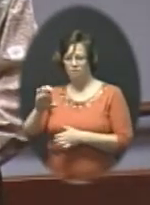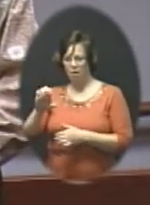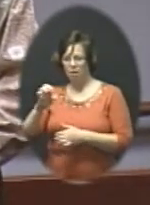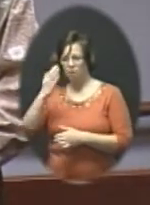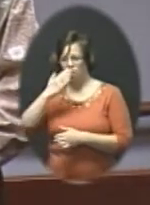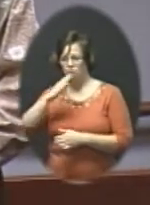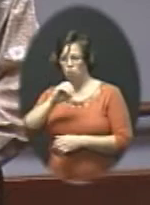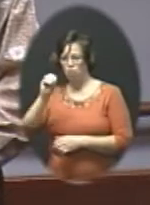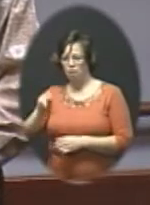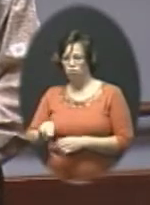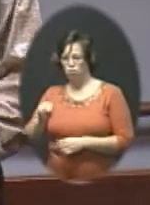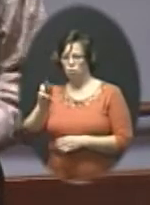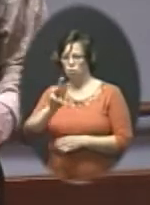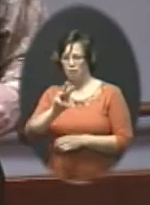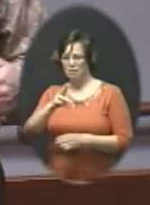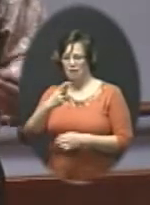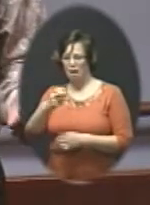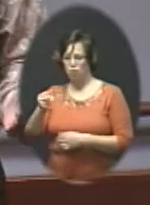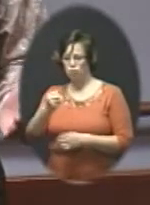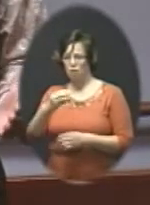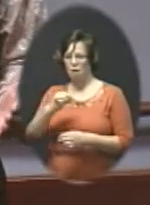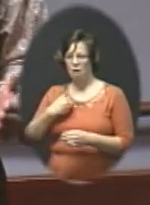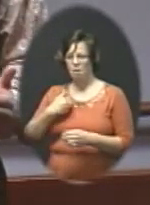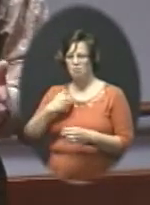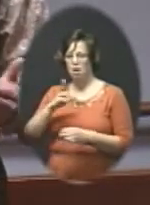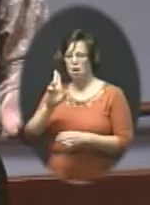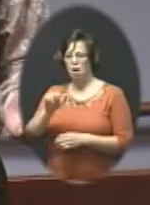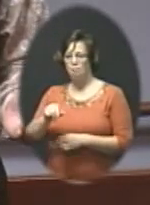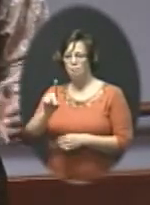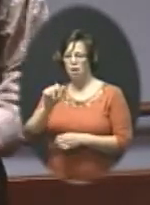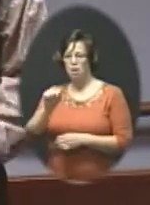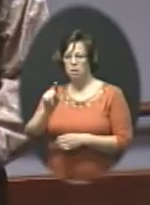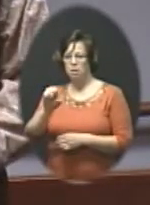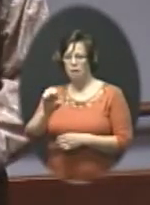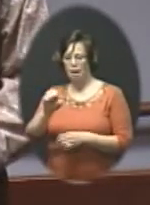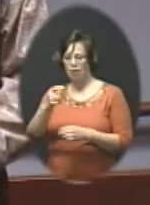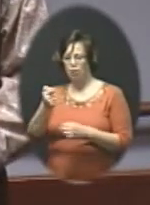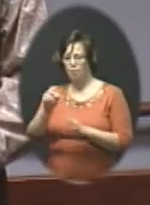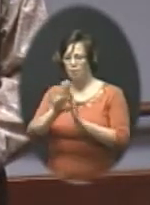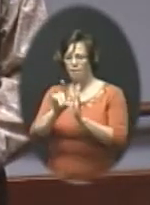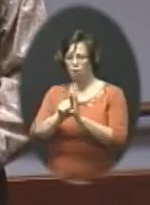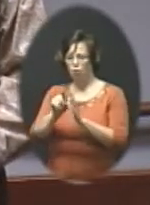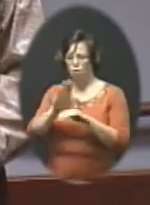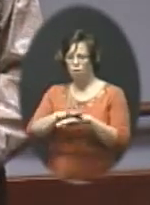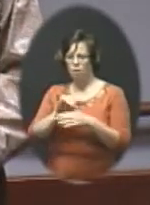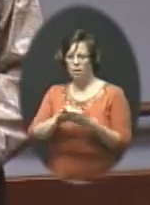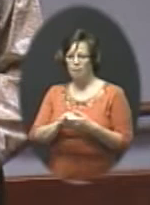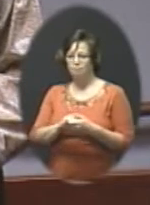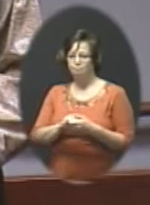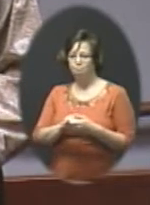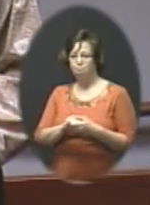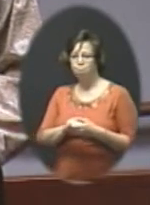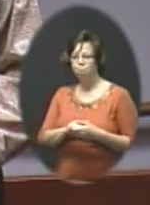Olathe Northwest High School and to kind of give you an update on that and a little bit of background.